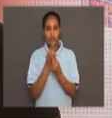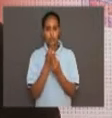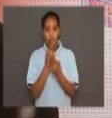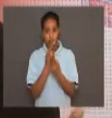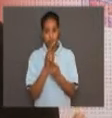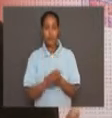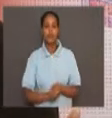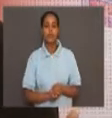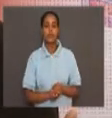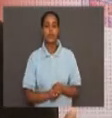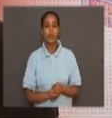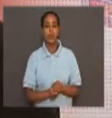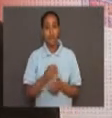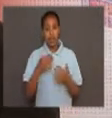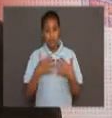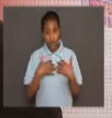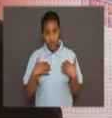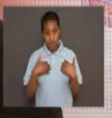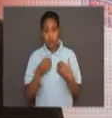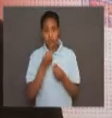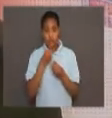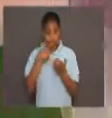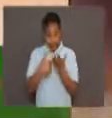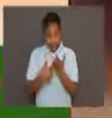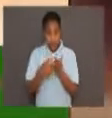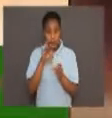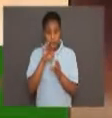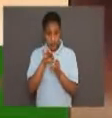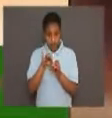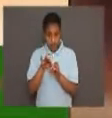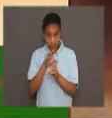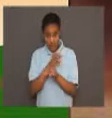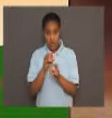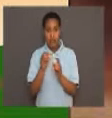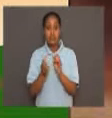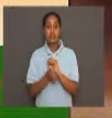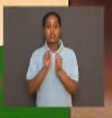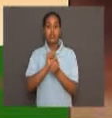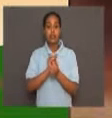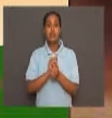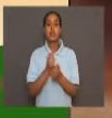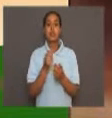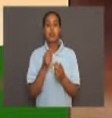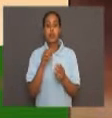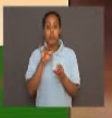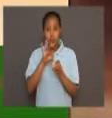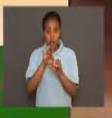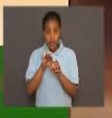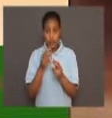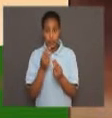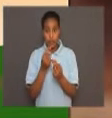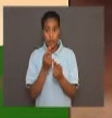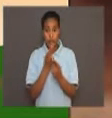Animals eat these plants and turn the plant proteins